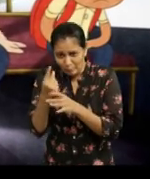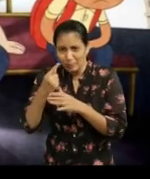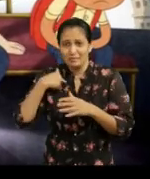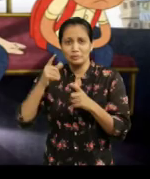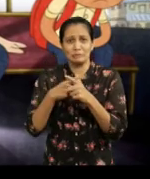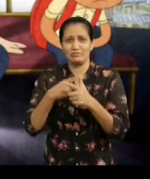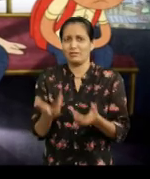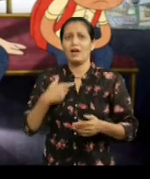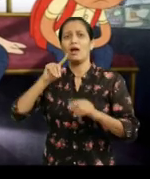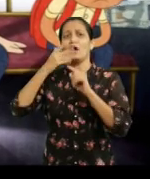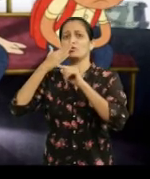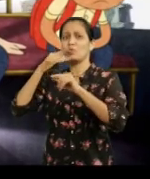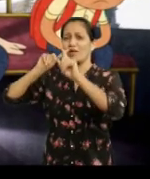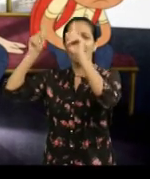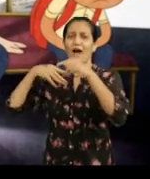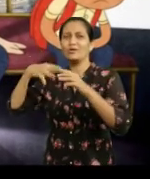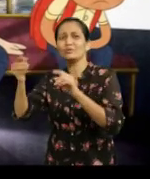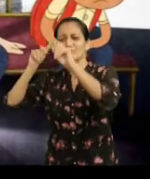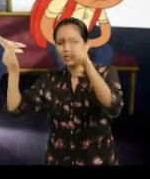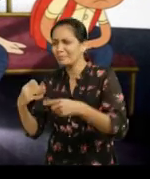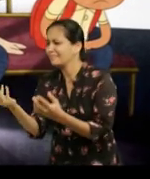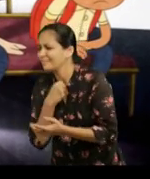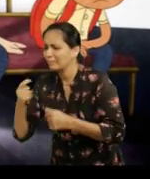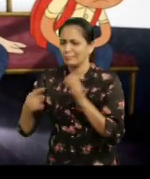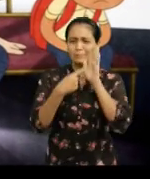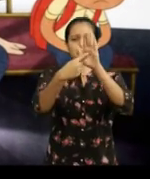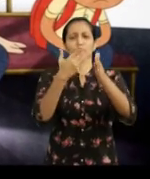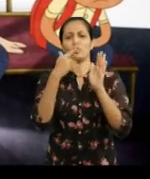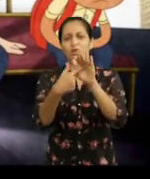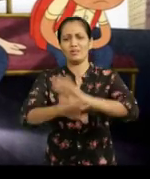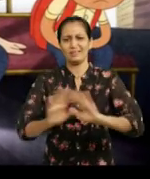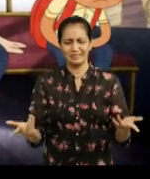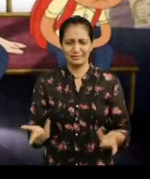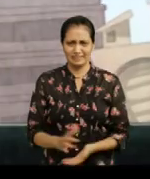Are you kidding me? I'll just buy a full-grown one from the bazaar.